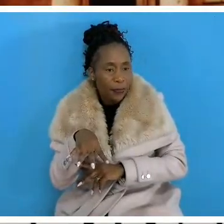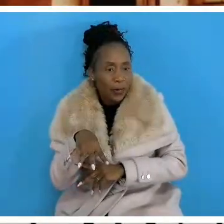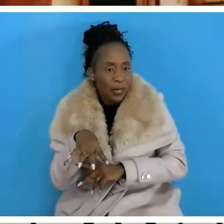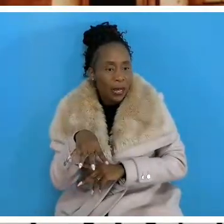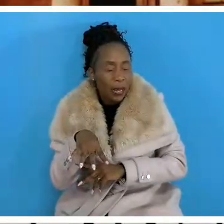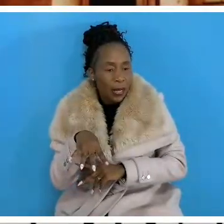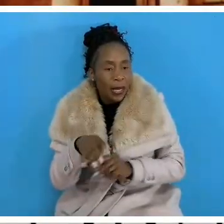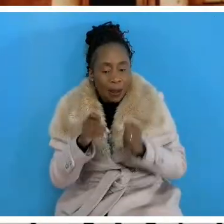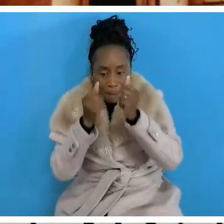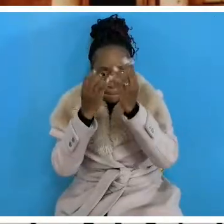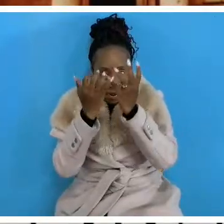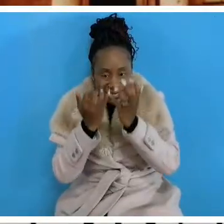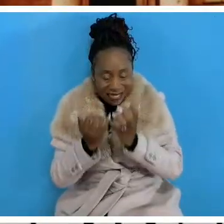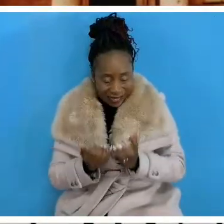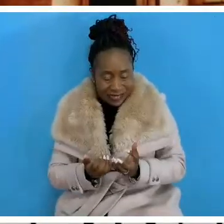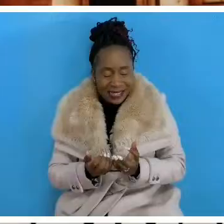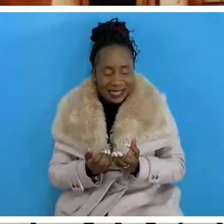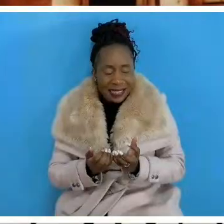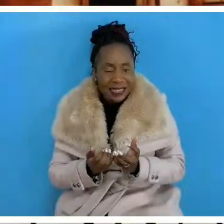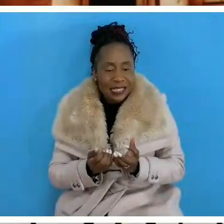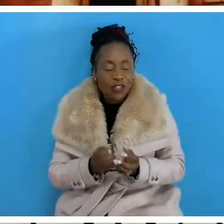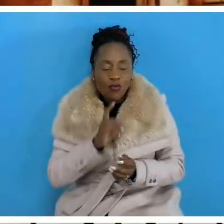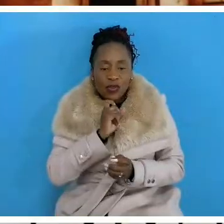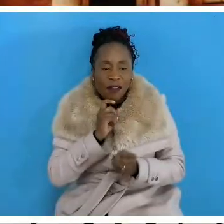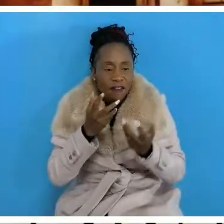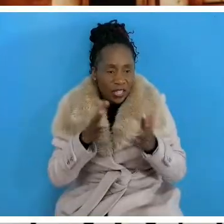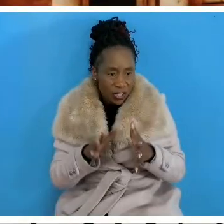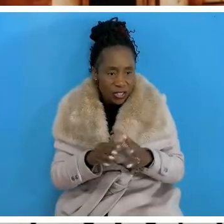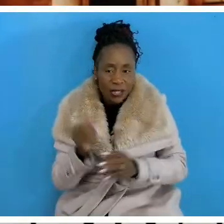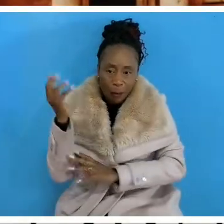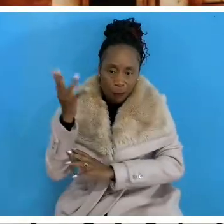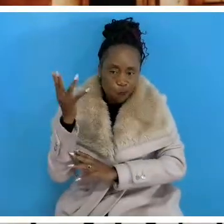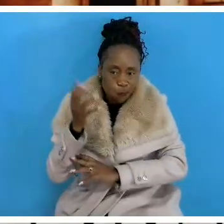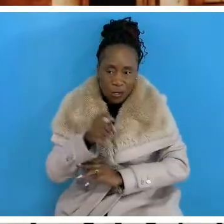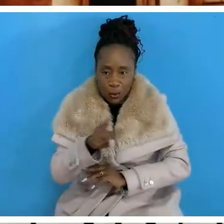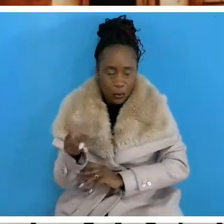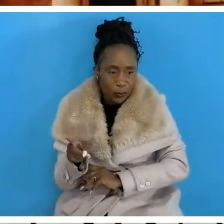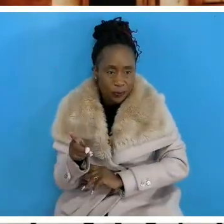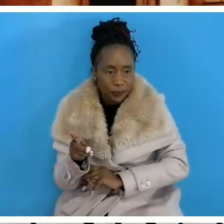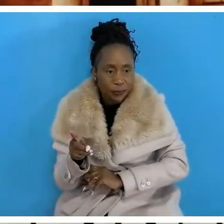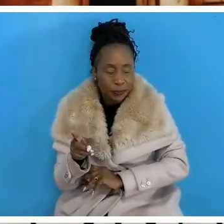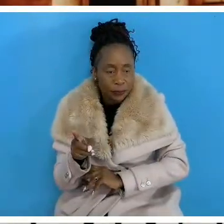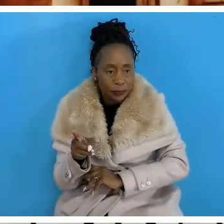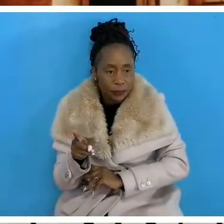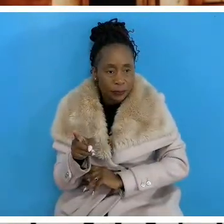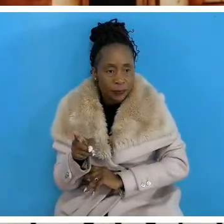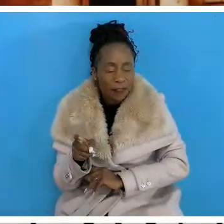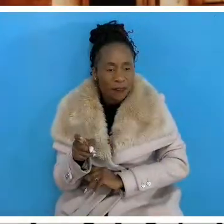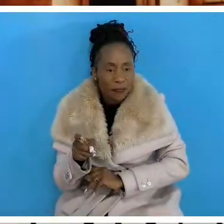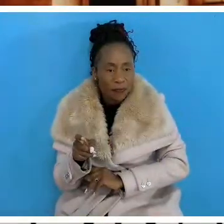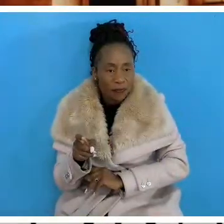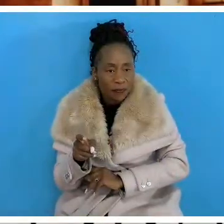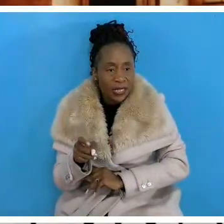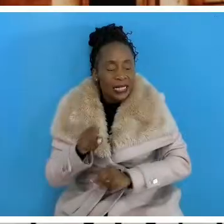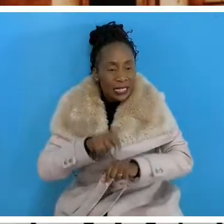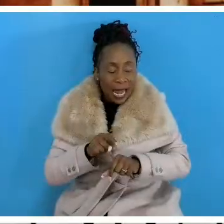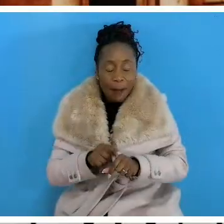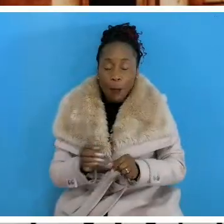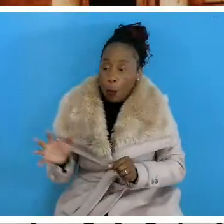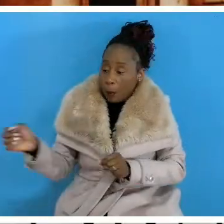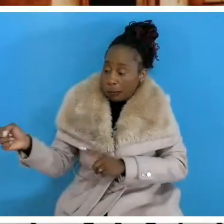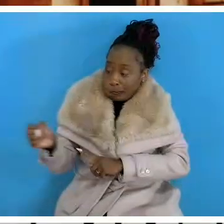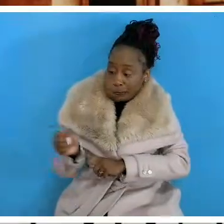spent the budget that they presented to you. when we bring them to different